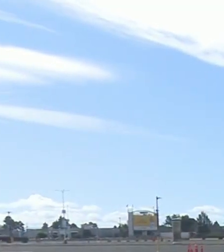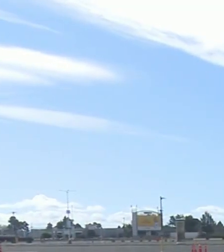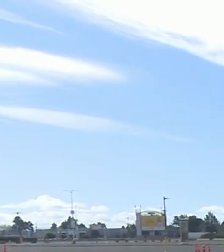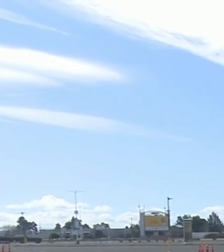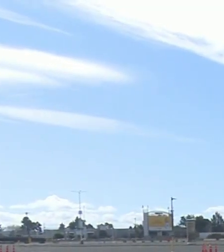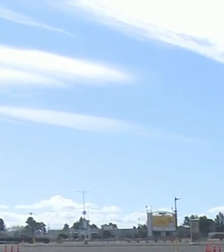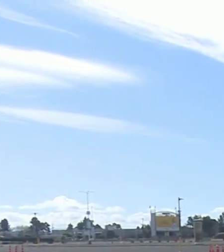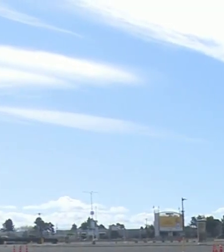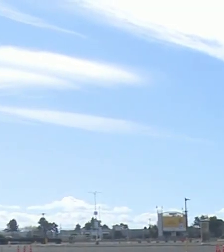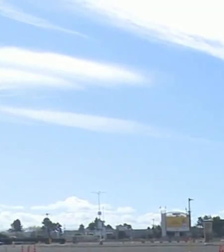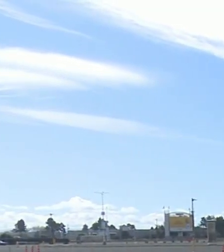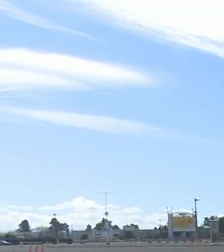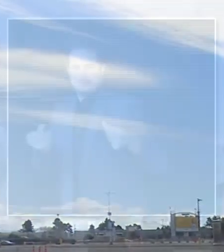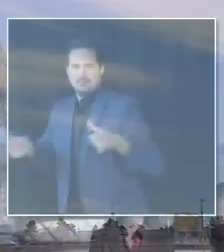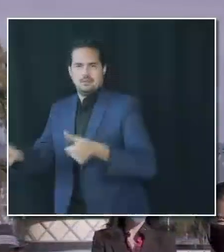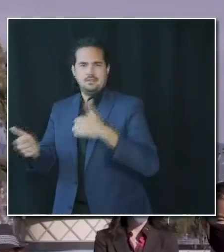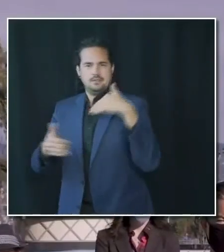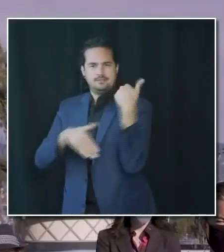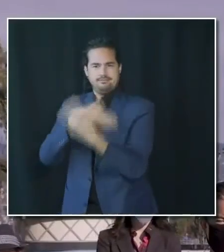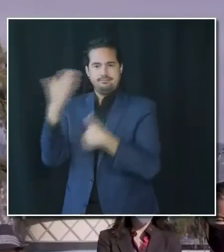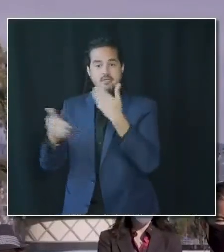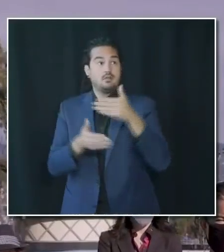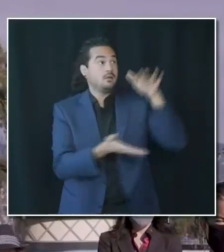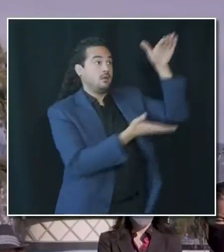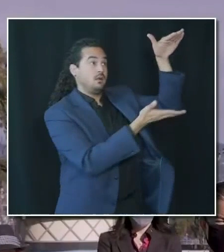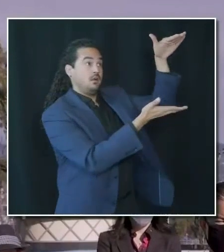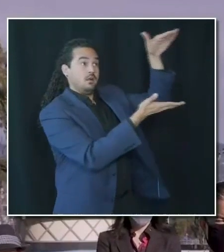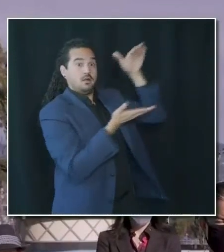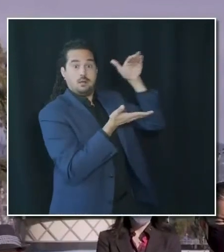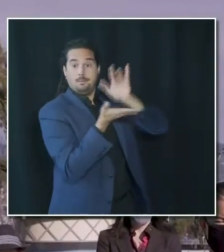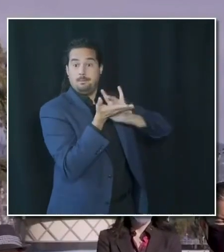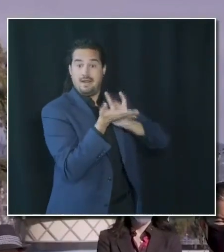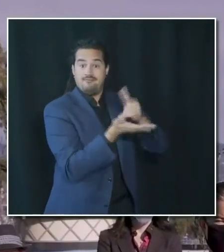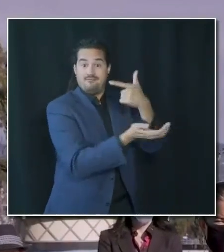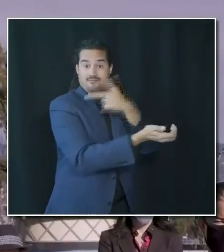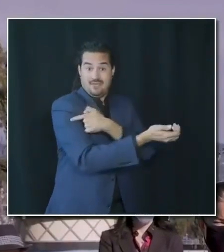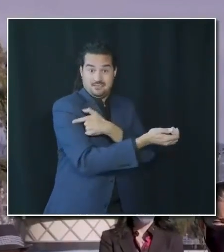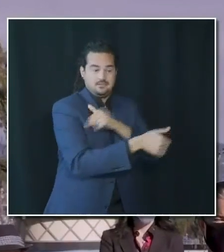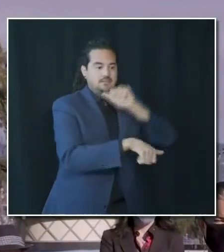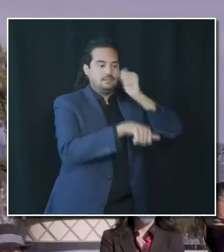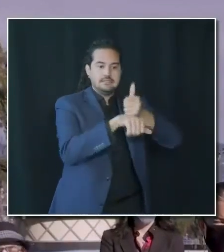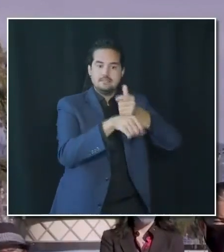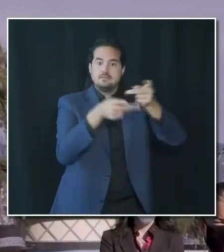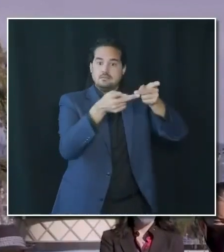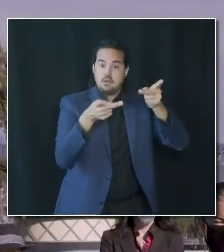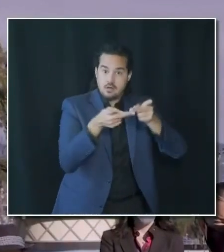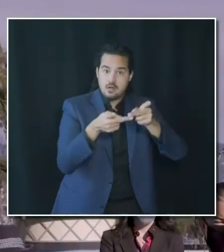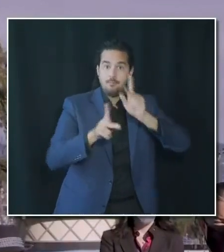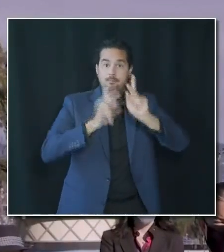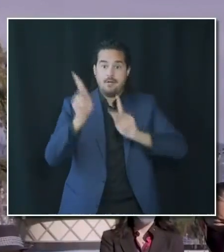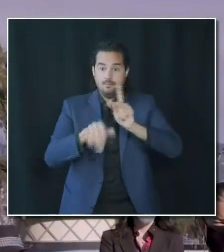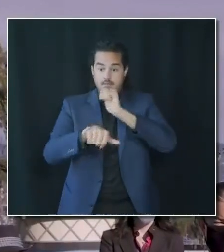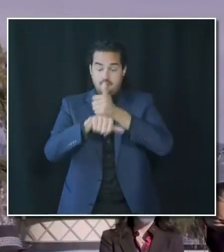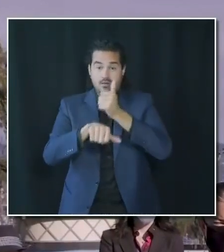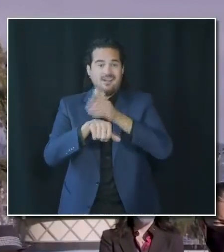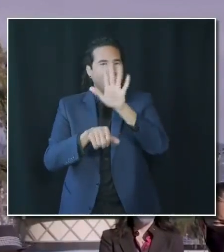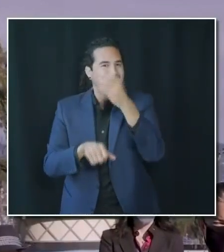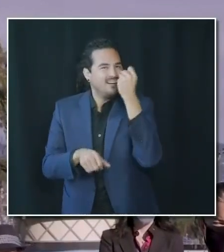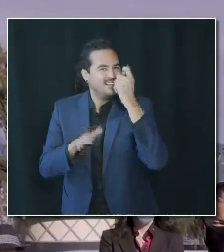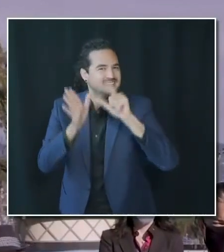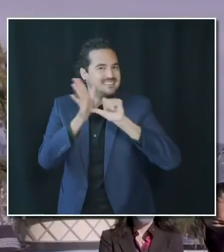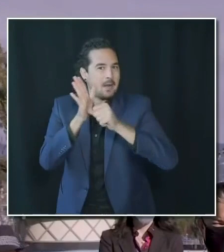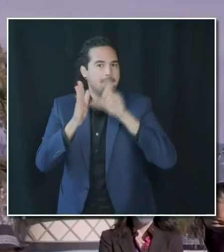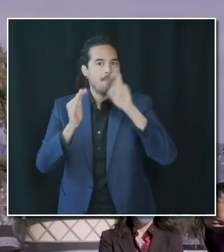underserved communities. Equity is the call of this moment. The reason this site was